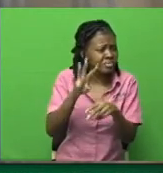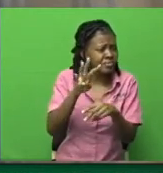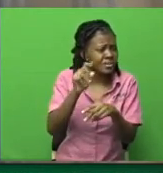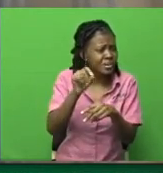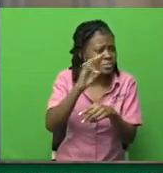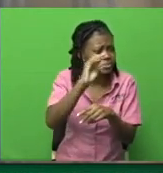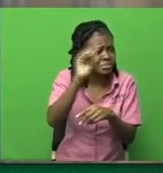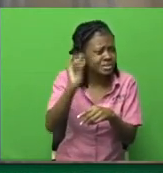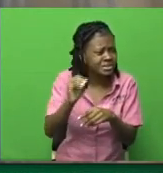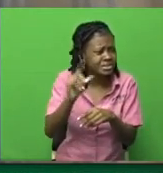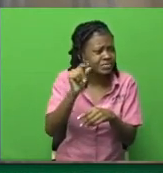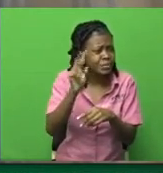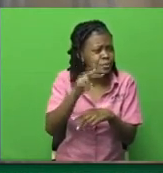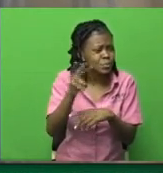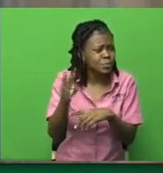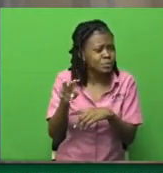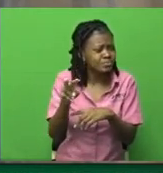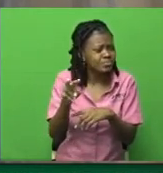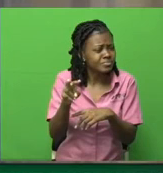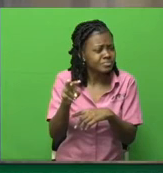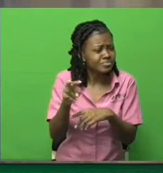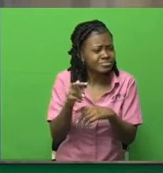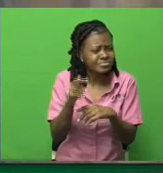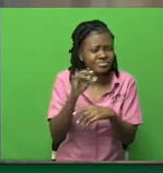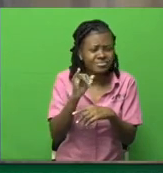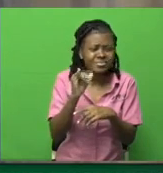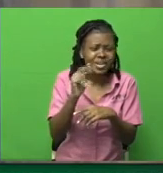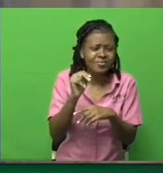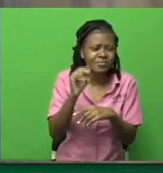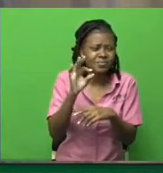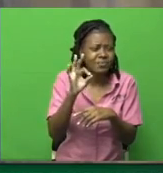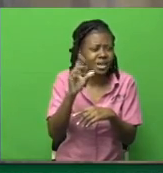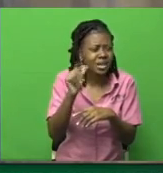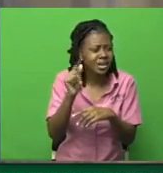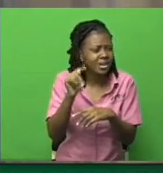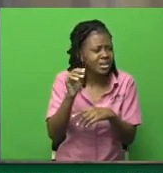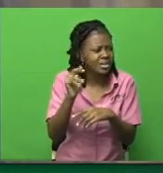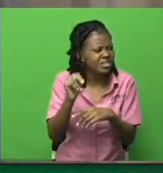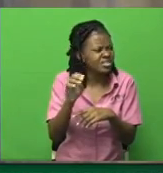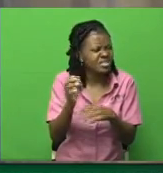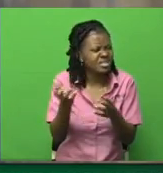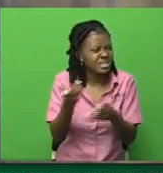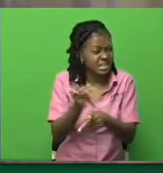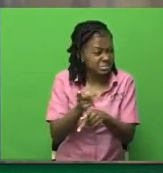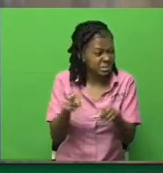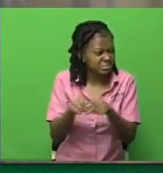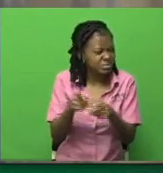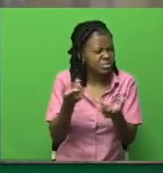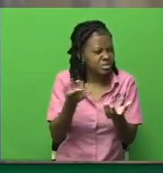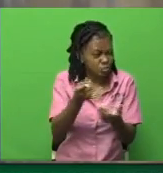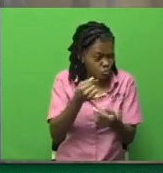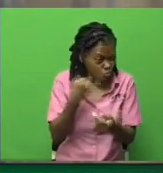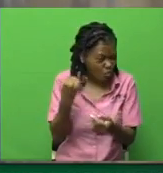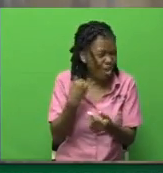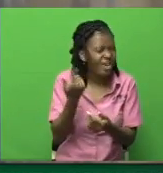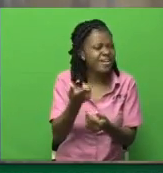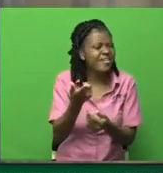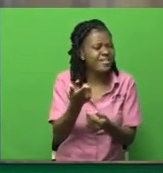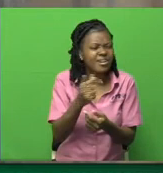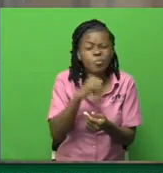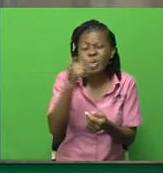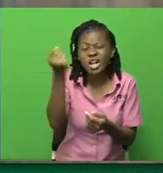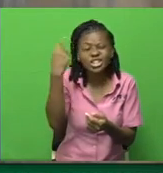2022. inflation was kept at Bay is this a joke are you so out of touch with reality